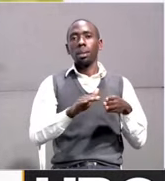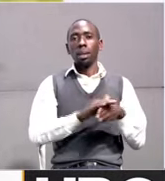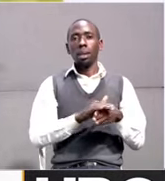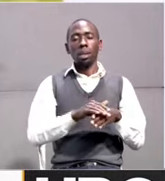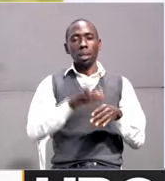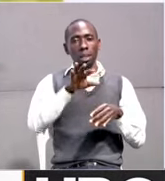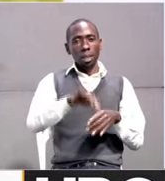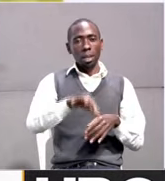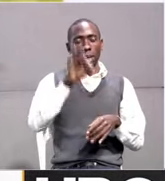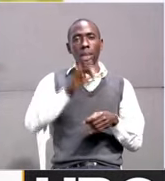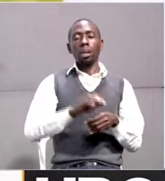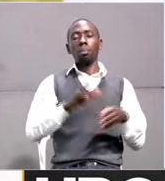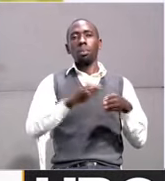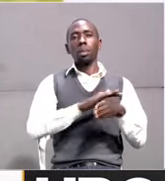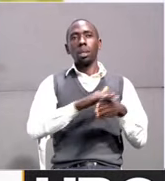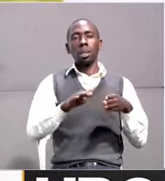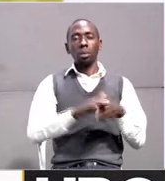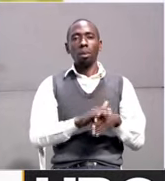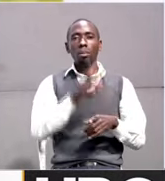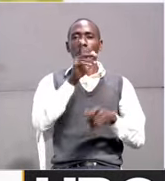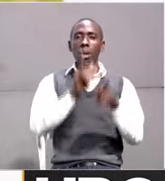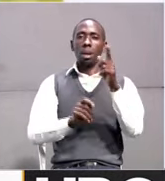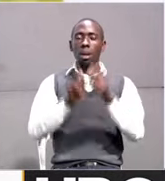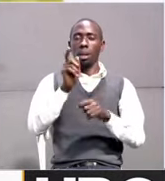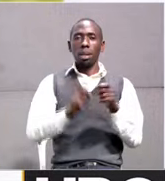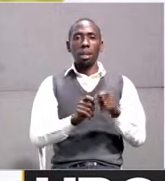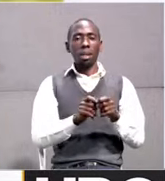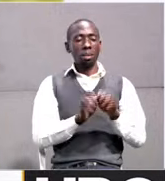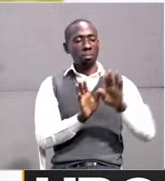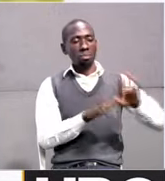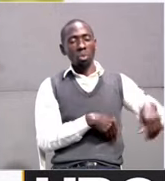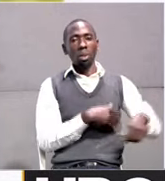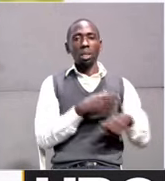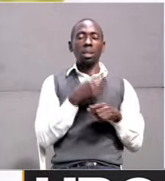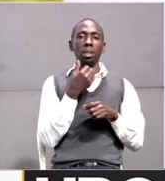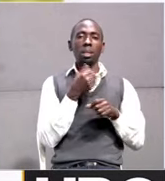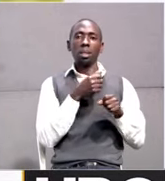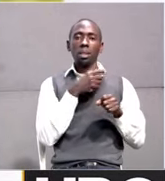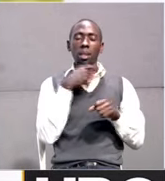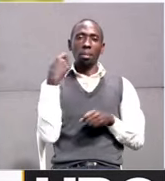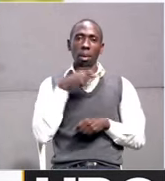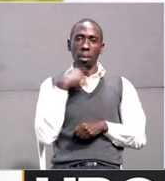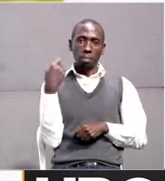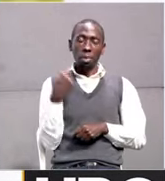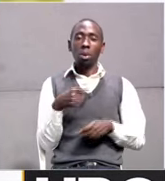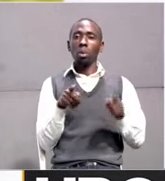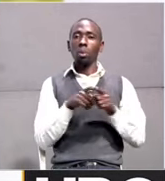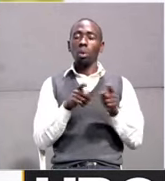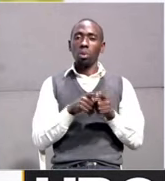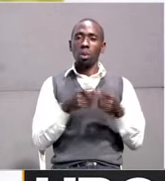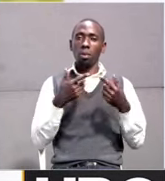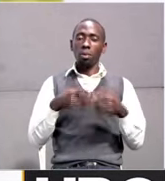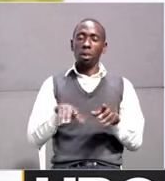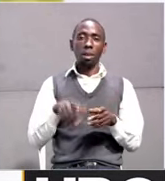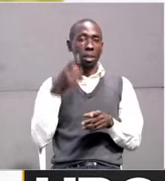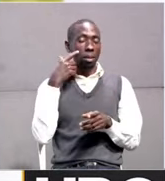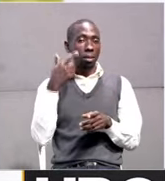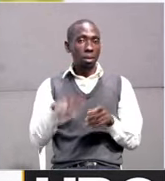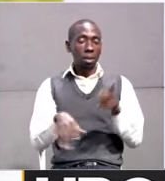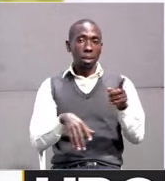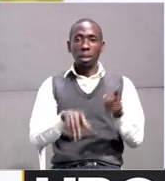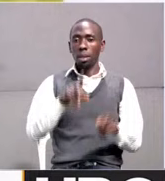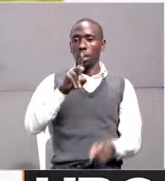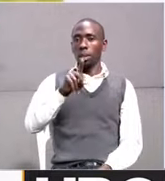selecting the enterprise of dairy rather than the beef. Then we have gone to the farmers, the coffee, the Xozi